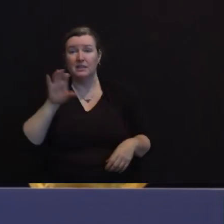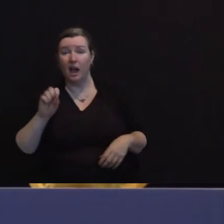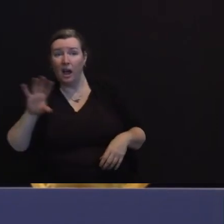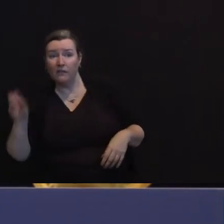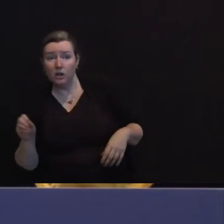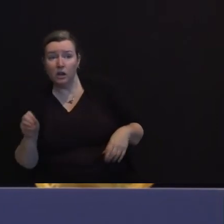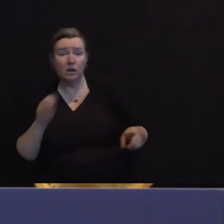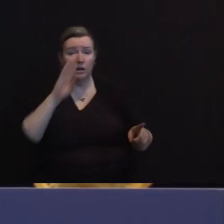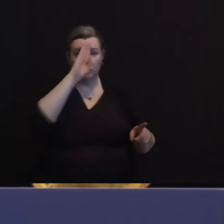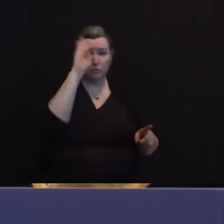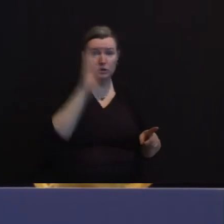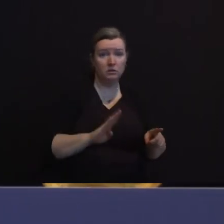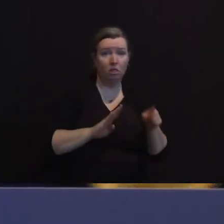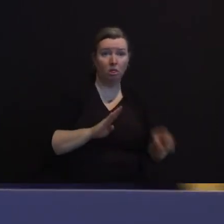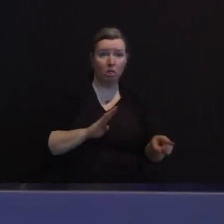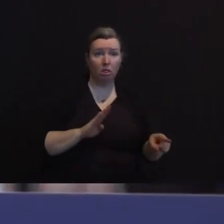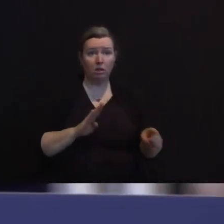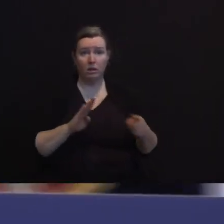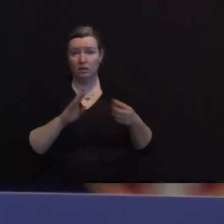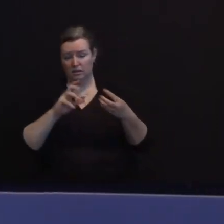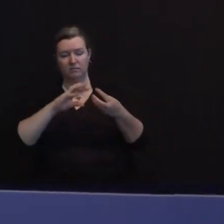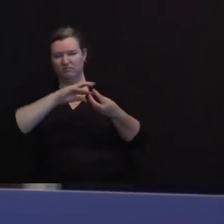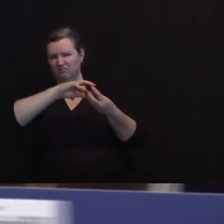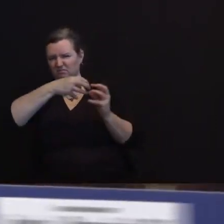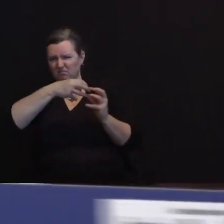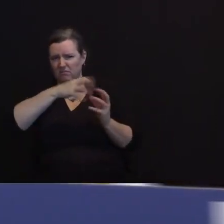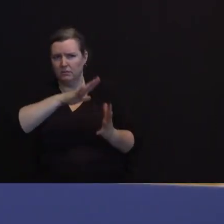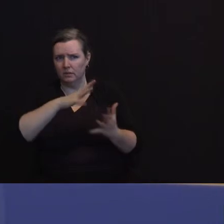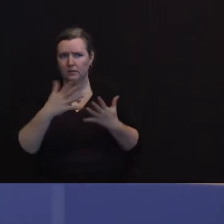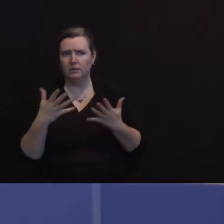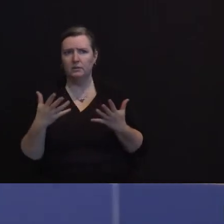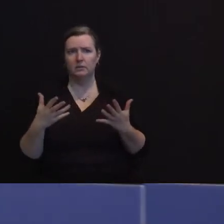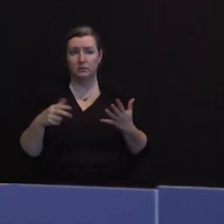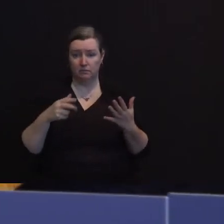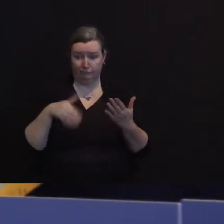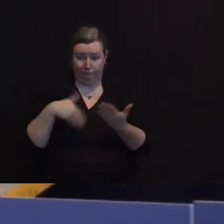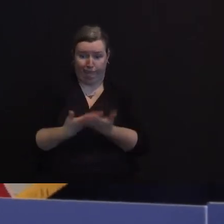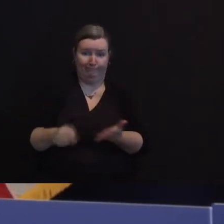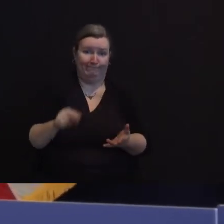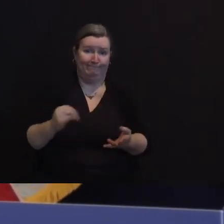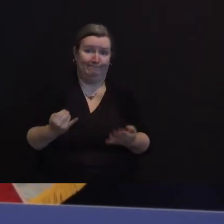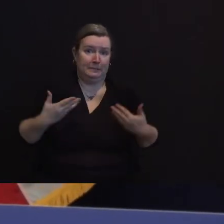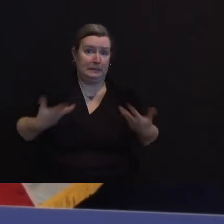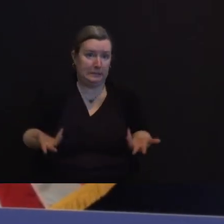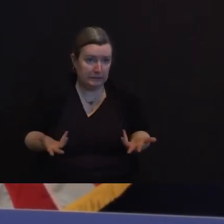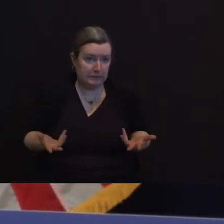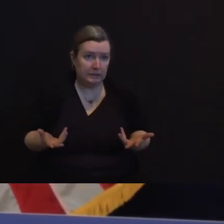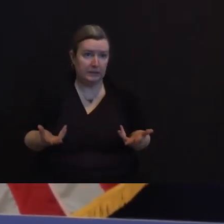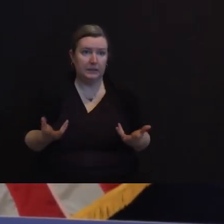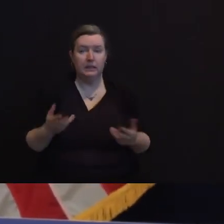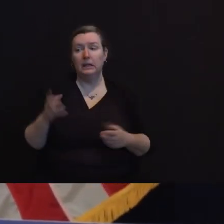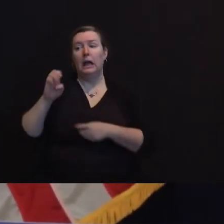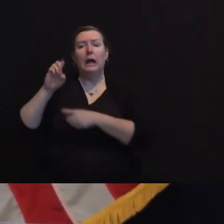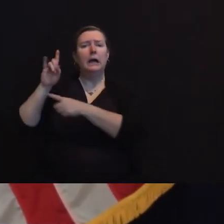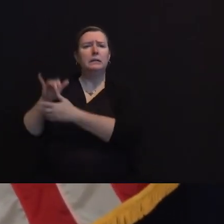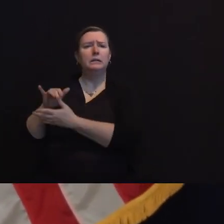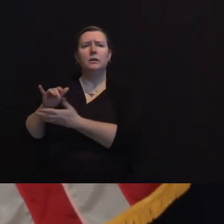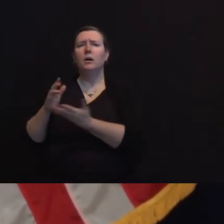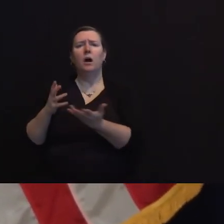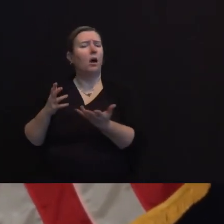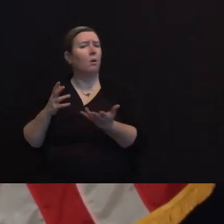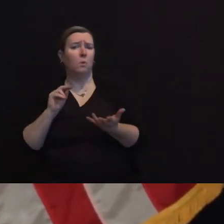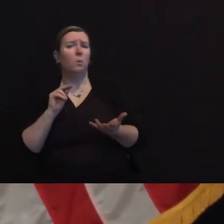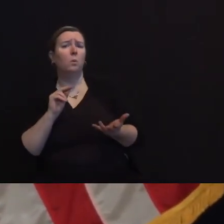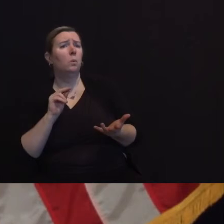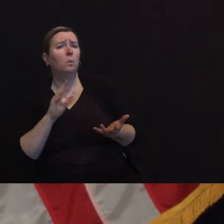mind? Do you hit the mic there? The answer to the latter question is no, not to date. We haven't identified any. We've only had 8 of the UK